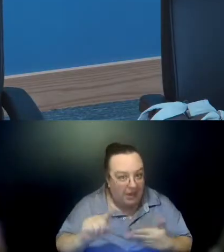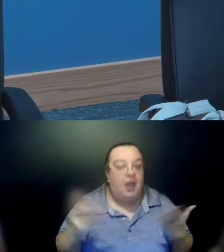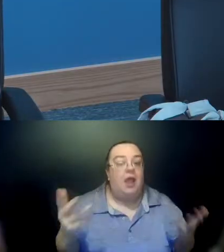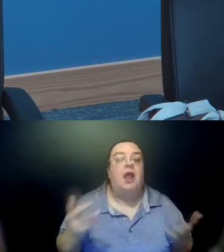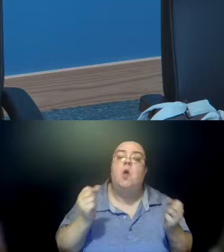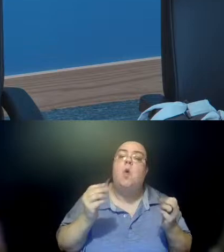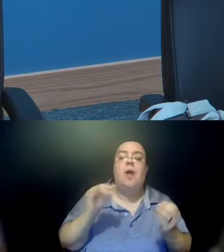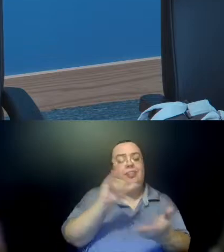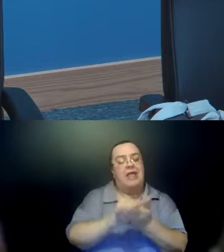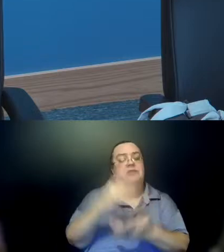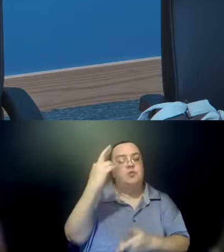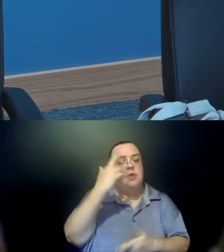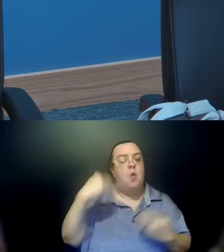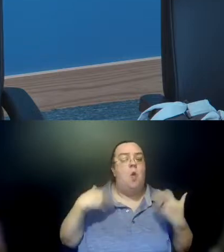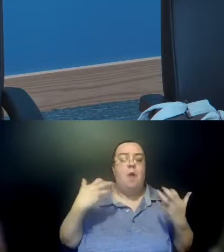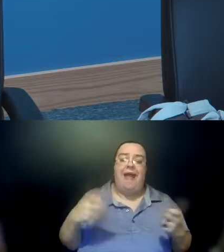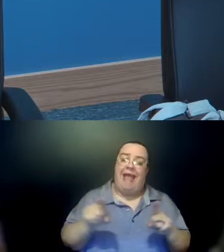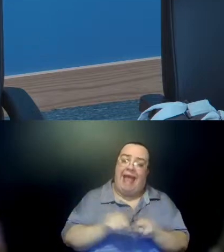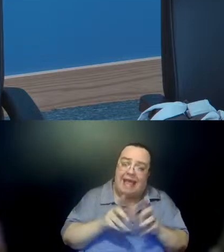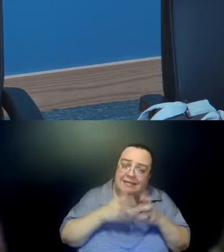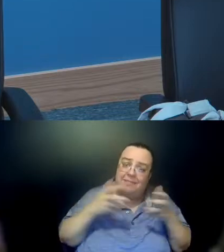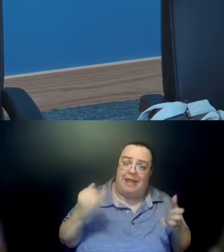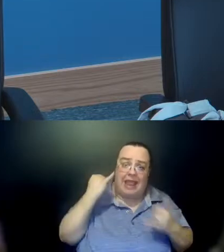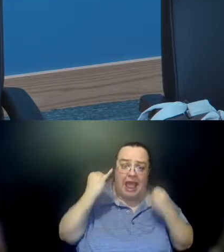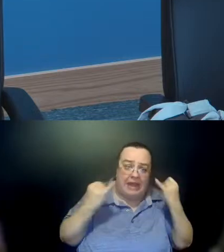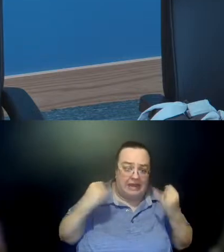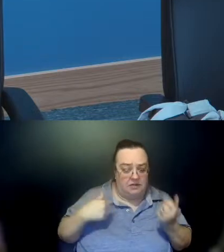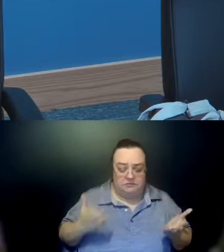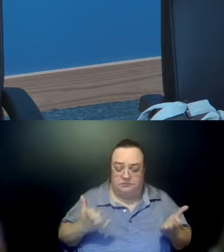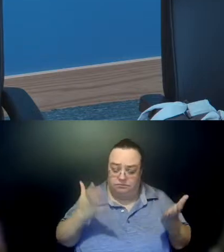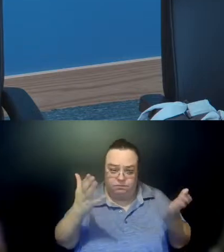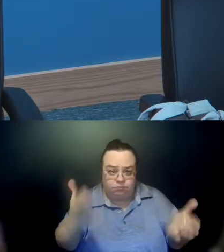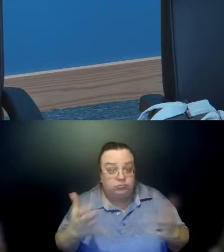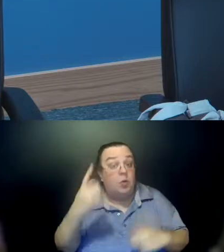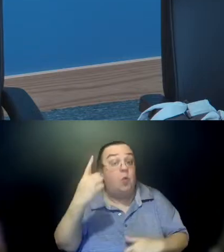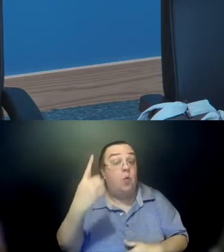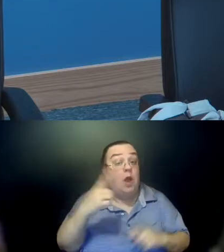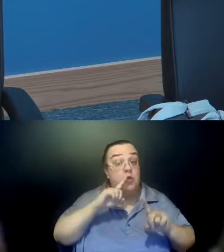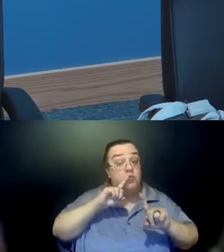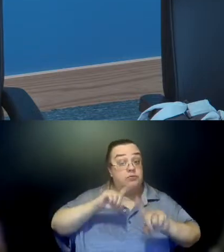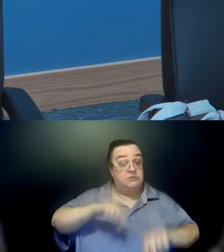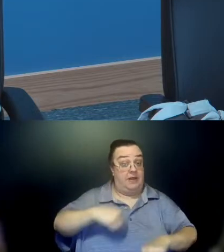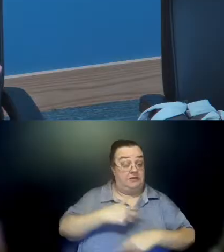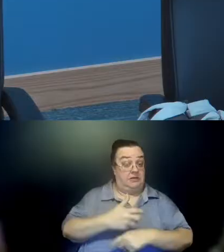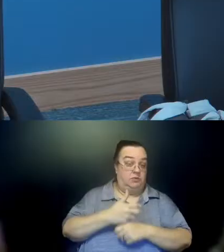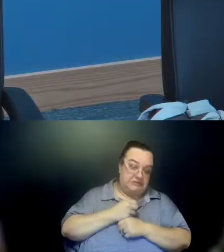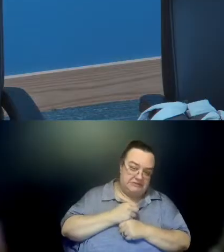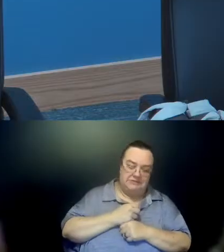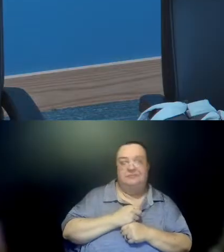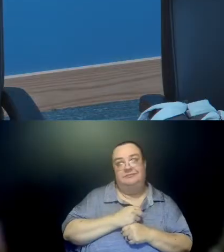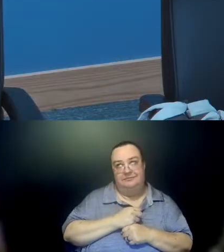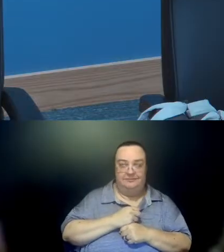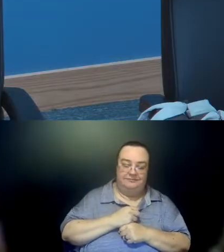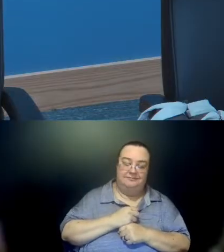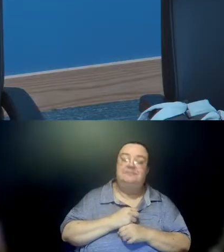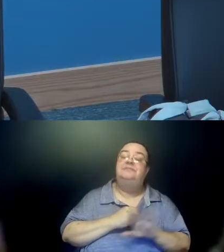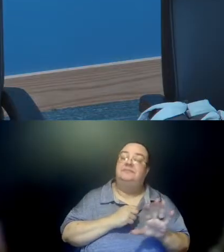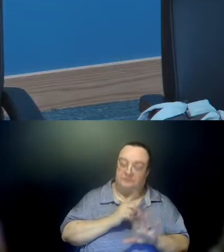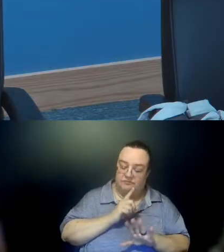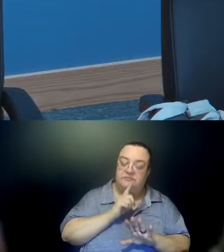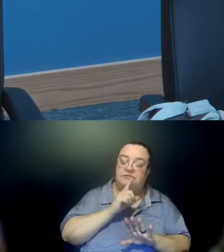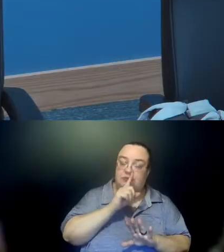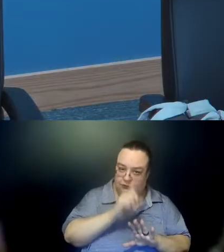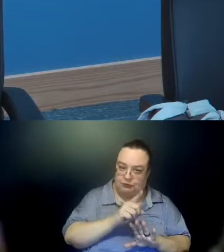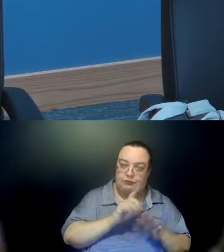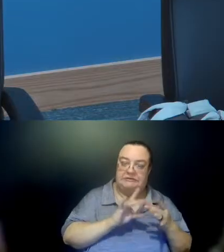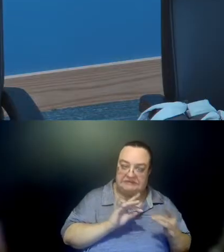I wanted to put as many ideas out there. And one of the responses I received which was it was true in the statement. It was saying that a